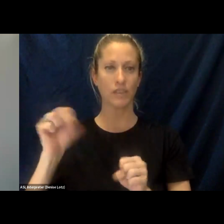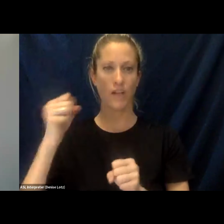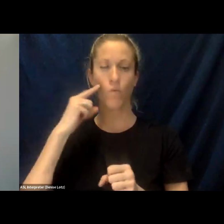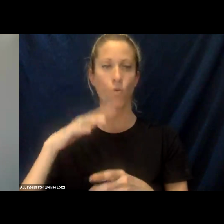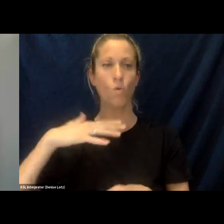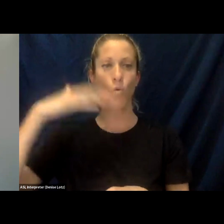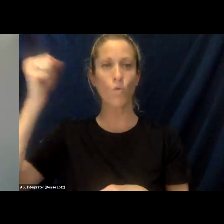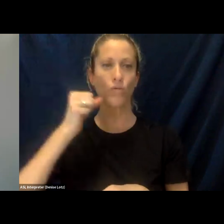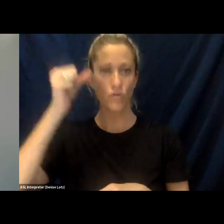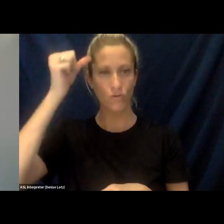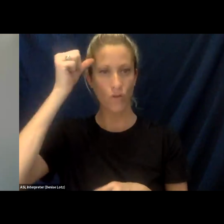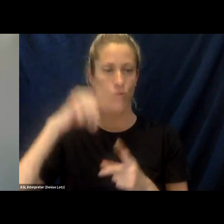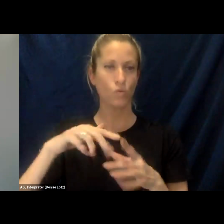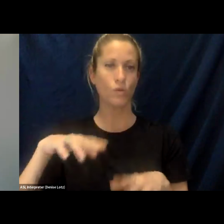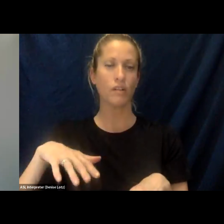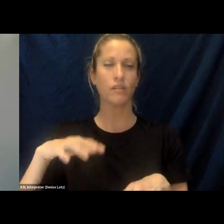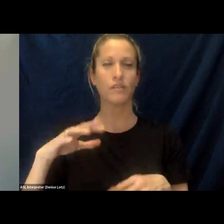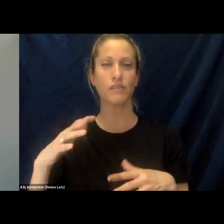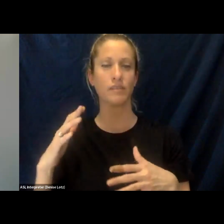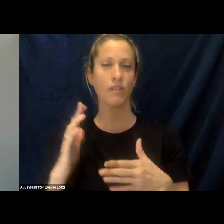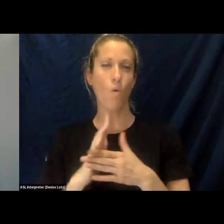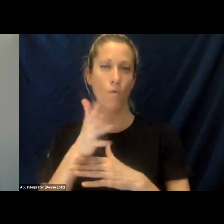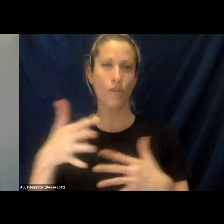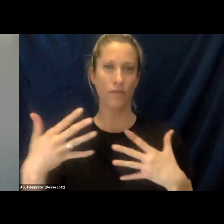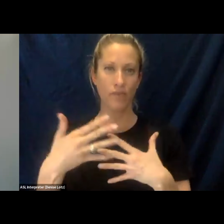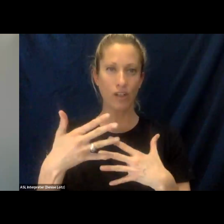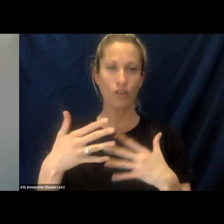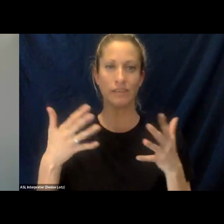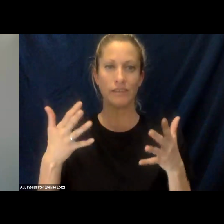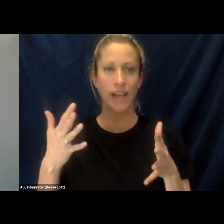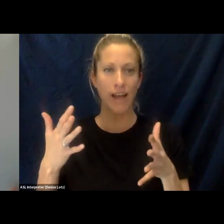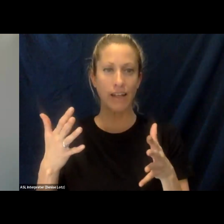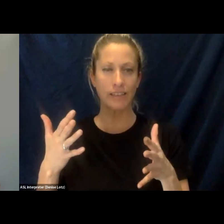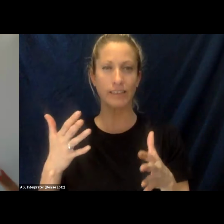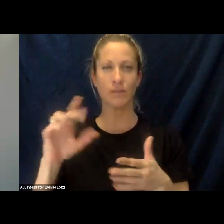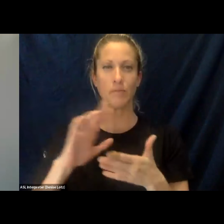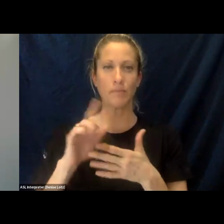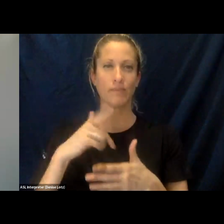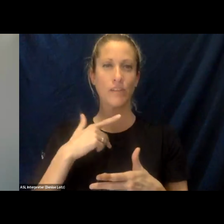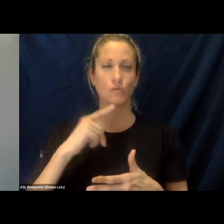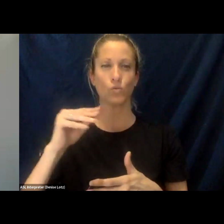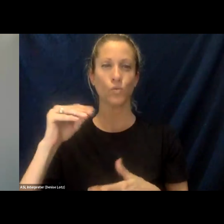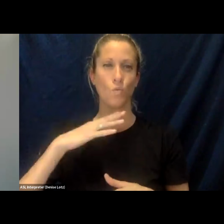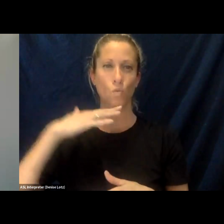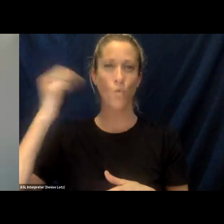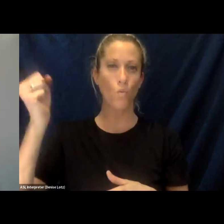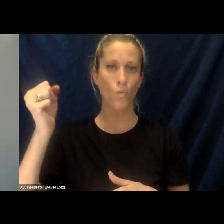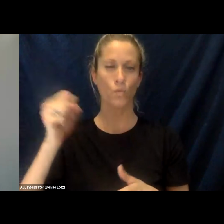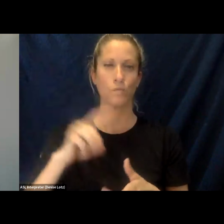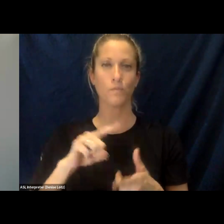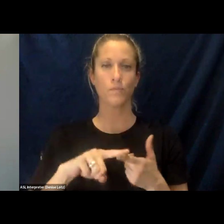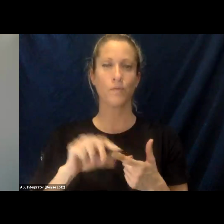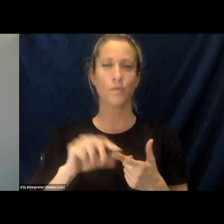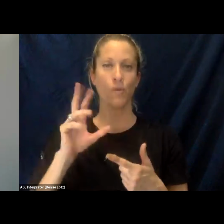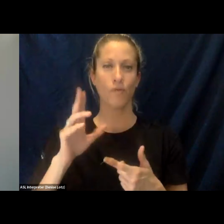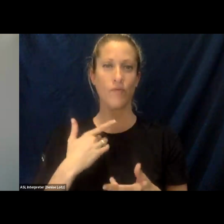adult to get over their fear and anxiety around being too old or feeling like they're,